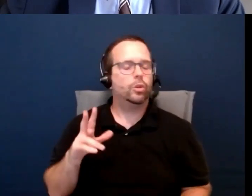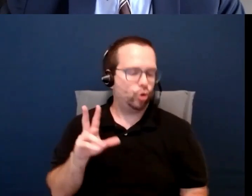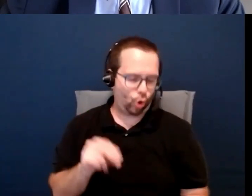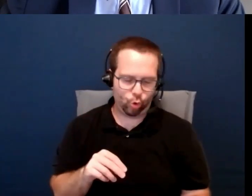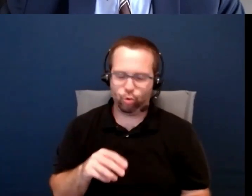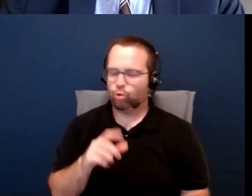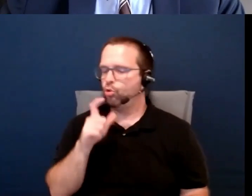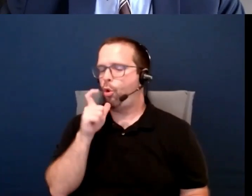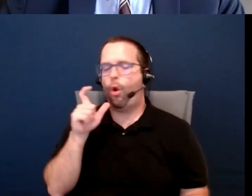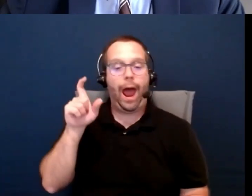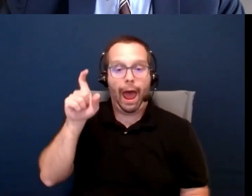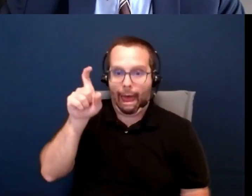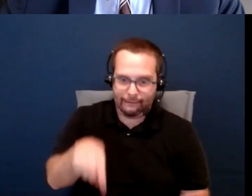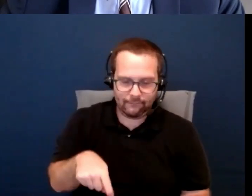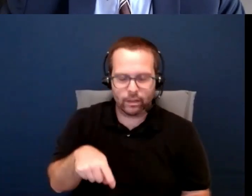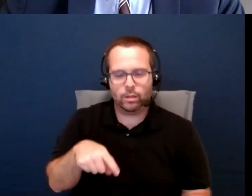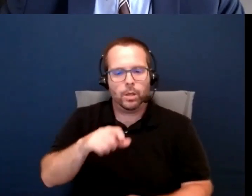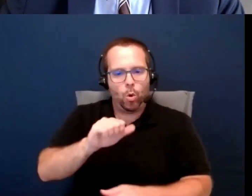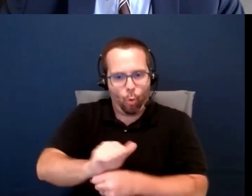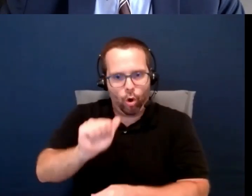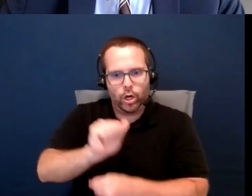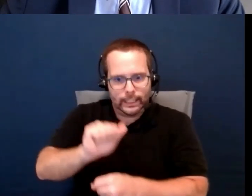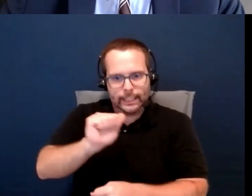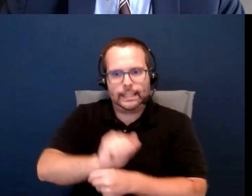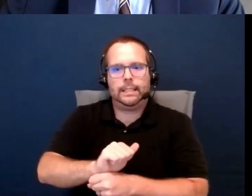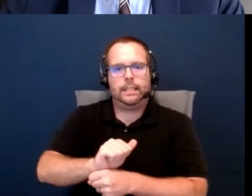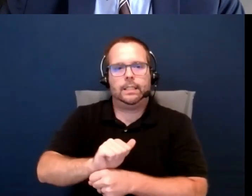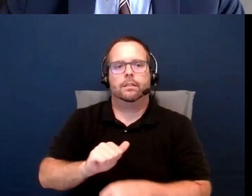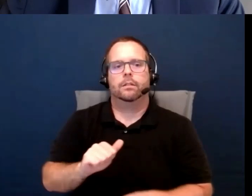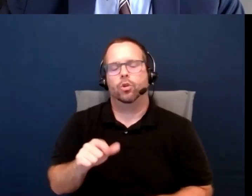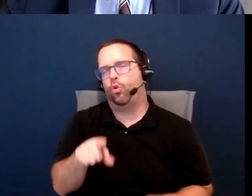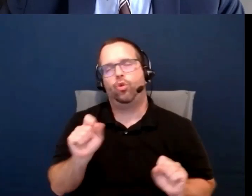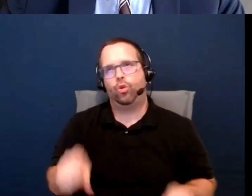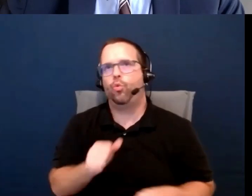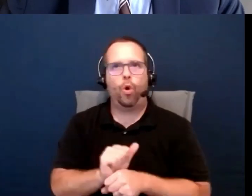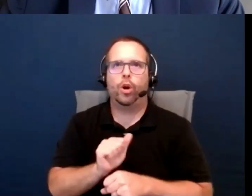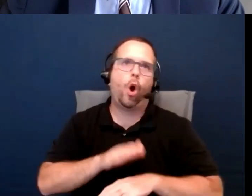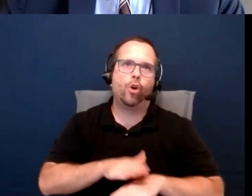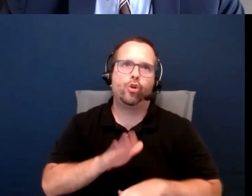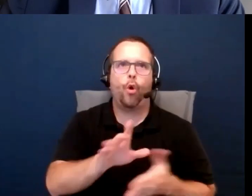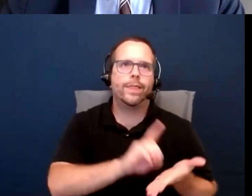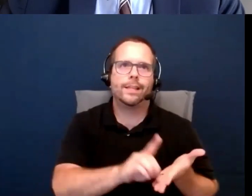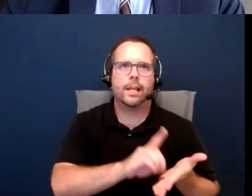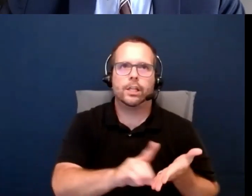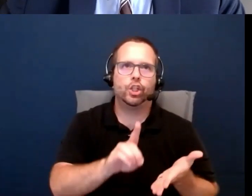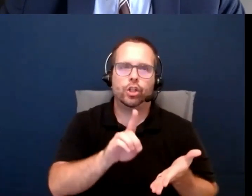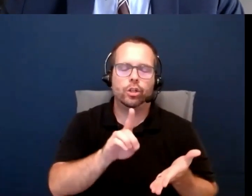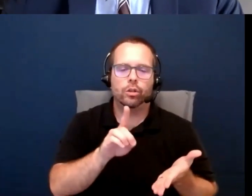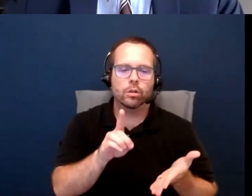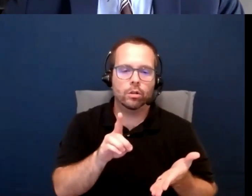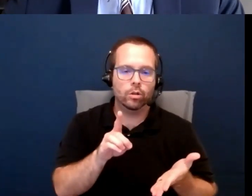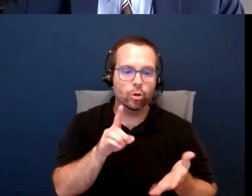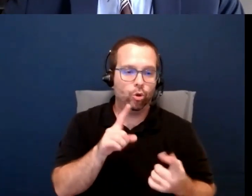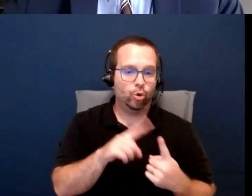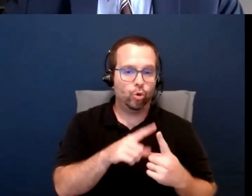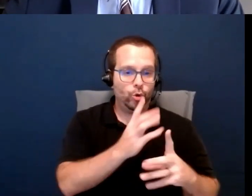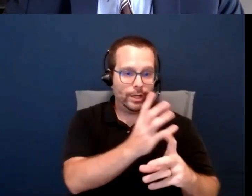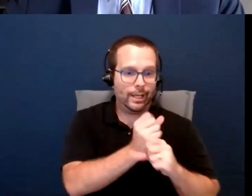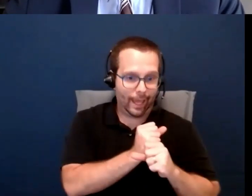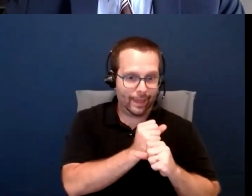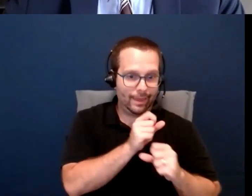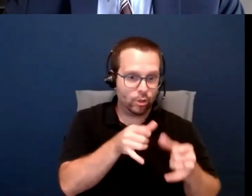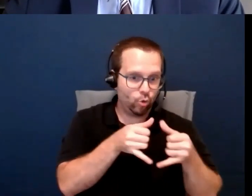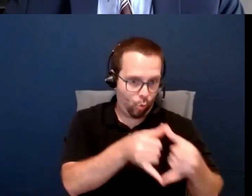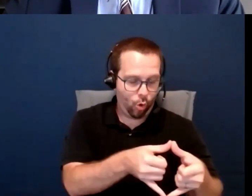to be working. You could be working on your dissertation to be able to receive this